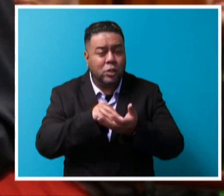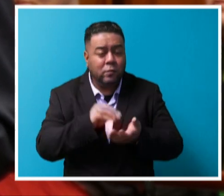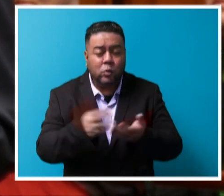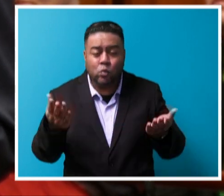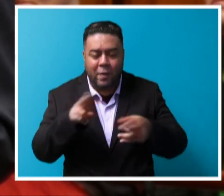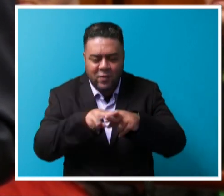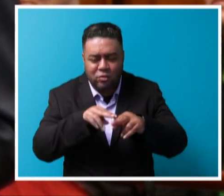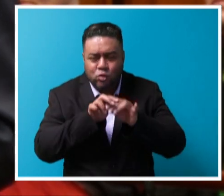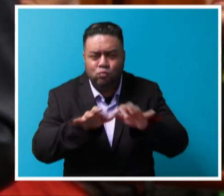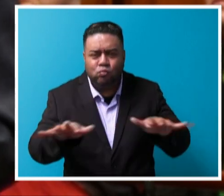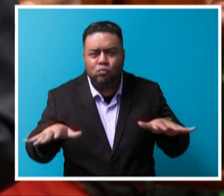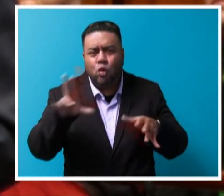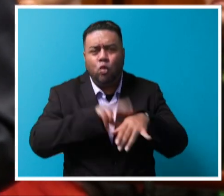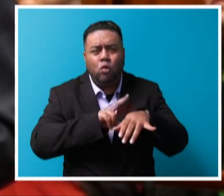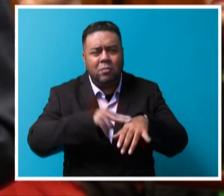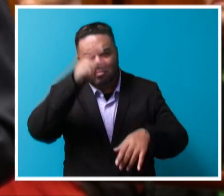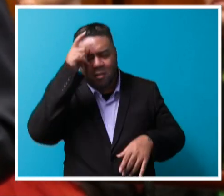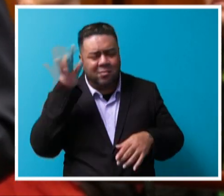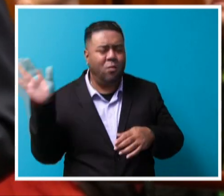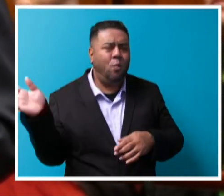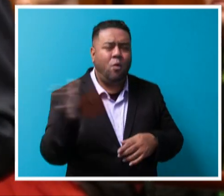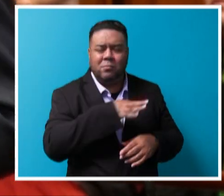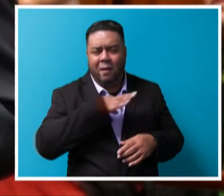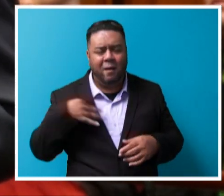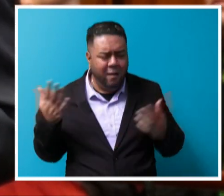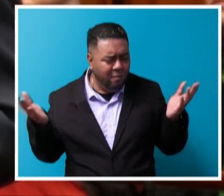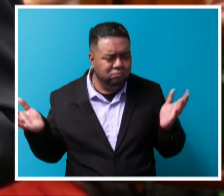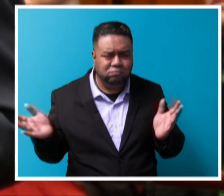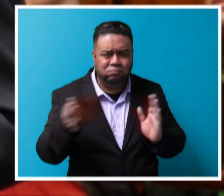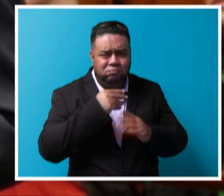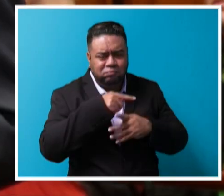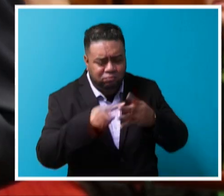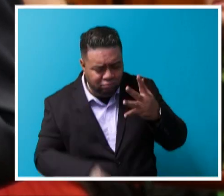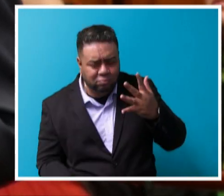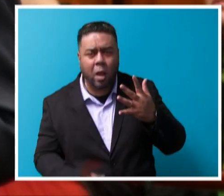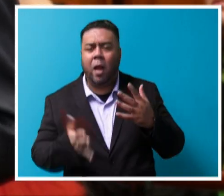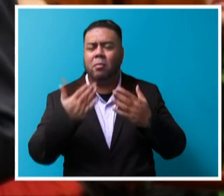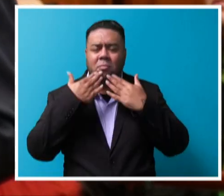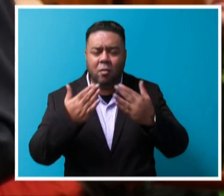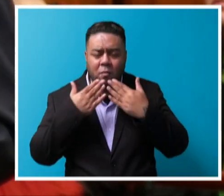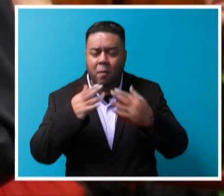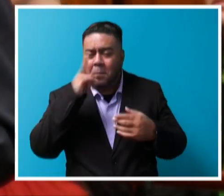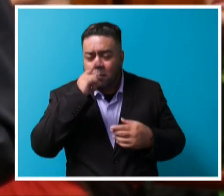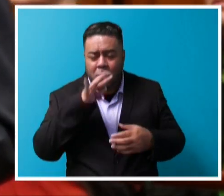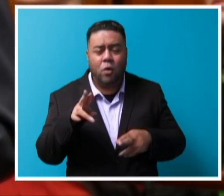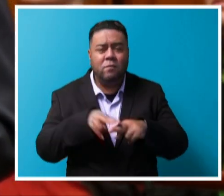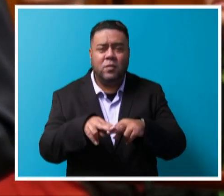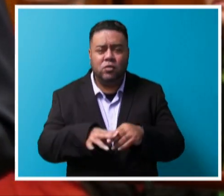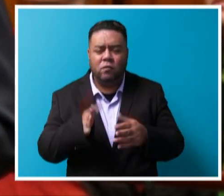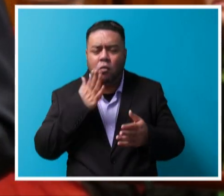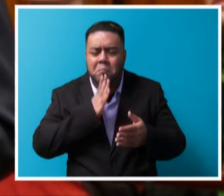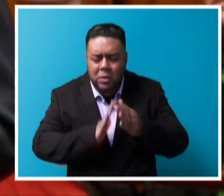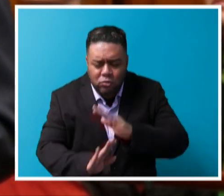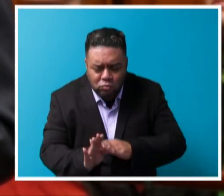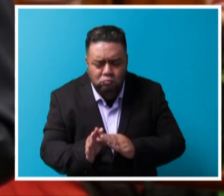Your dedication continues to inspire our nation. Finally, I thank the the people of Fiji for your patience, your